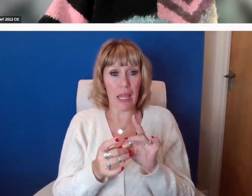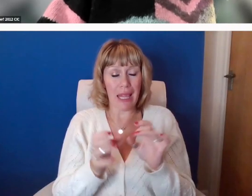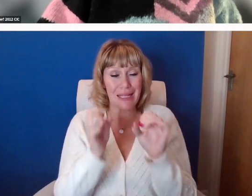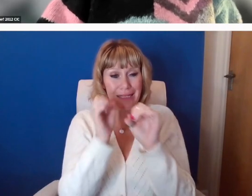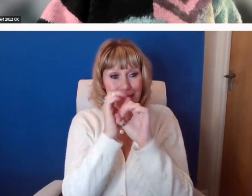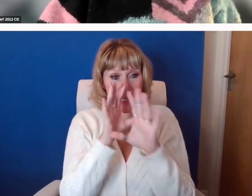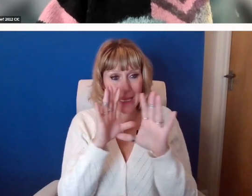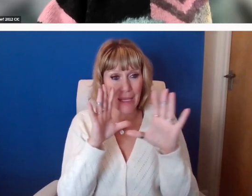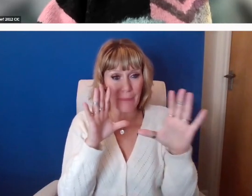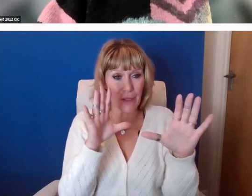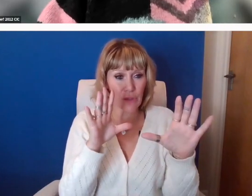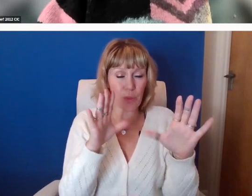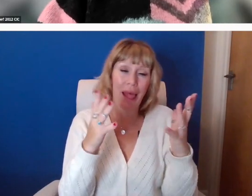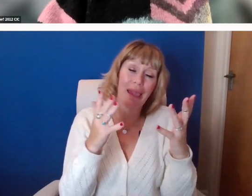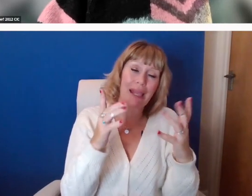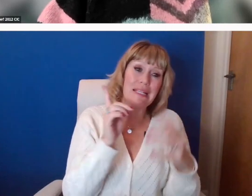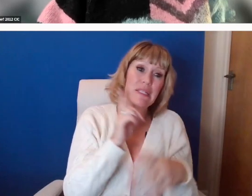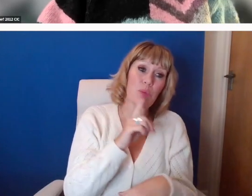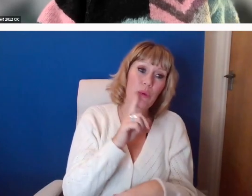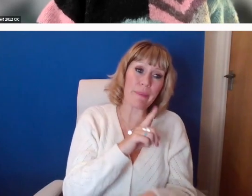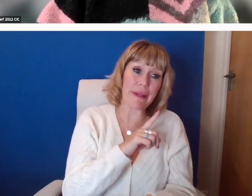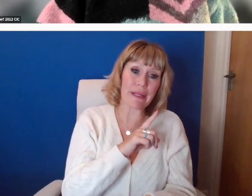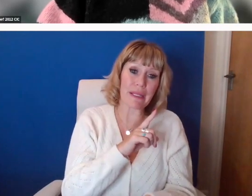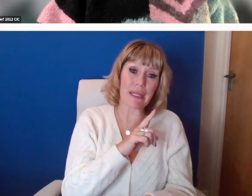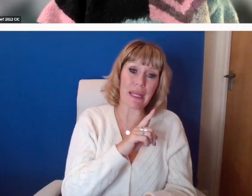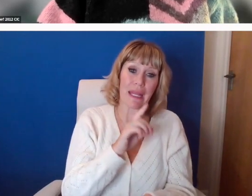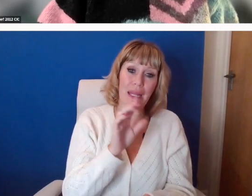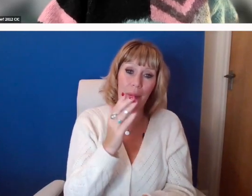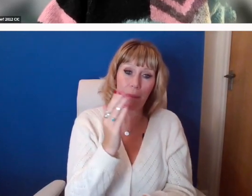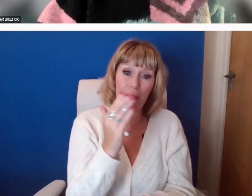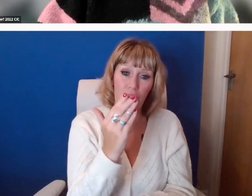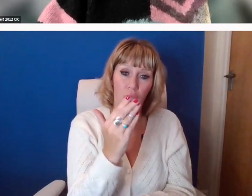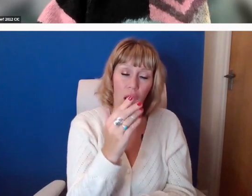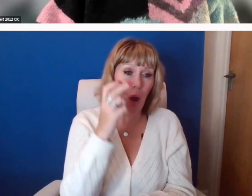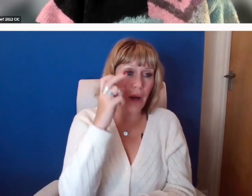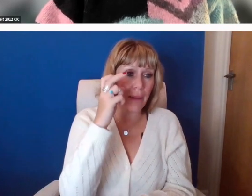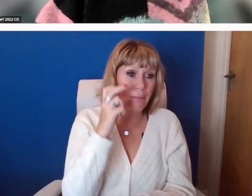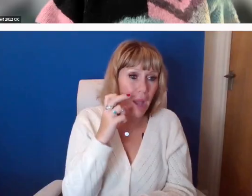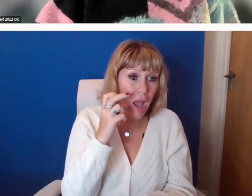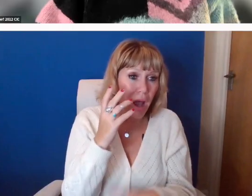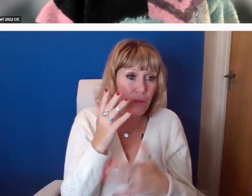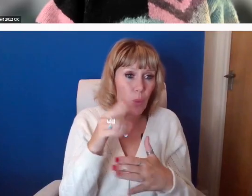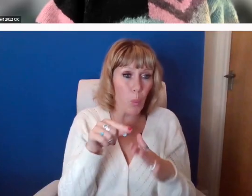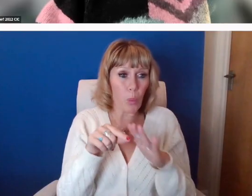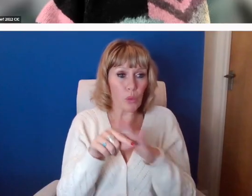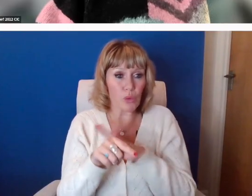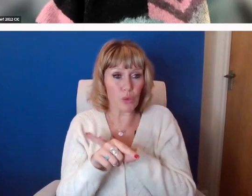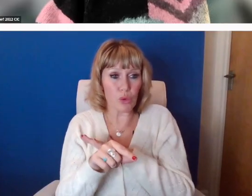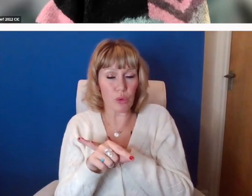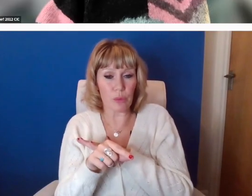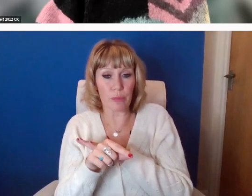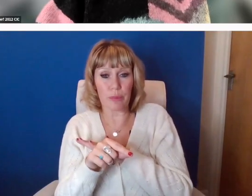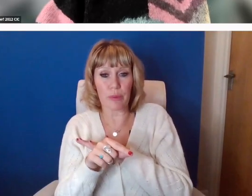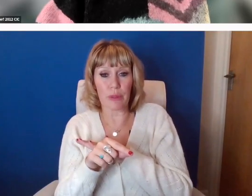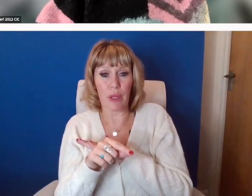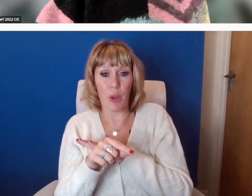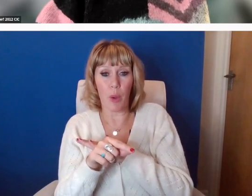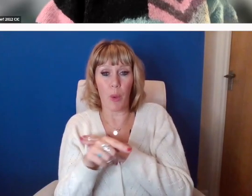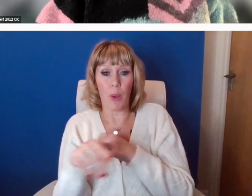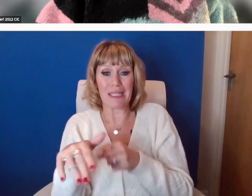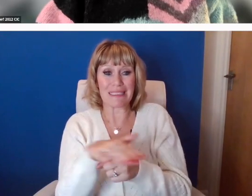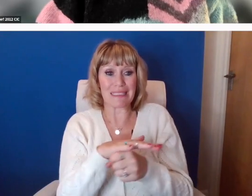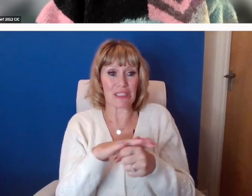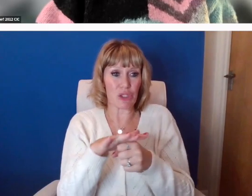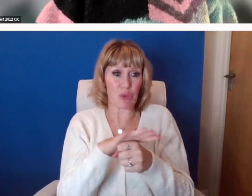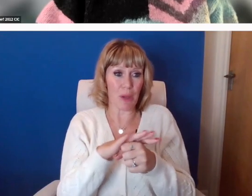it's a portrait of a woman shown in the mirror on a bus or possibly a tube, encountering a situation where they're unable